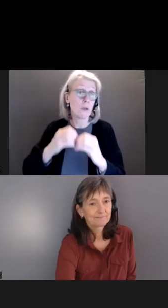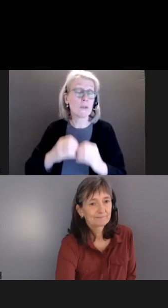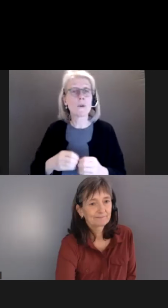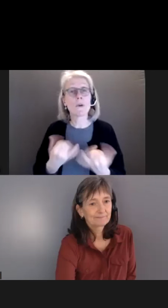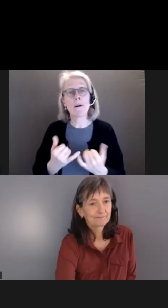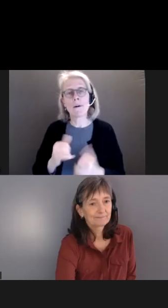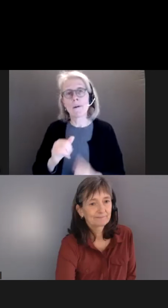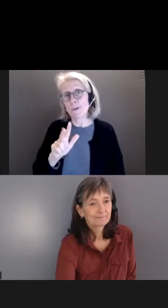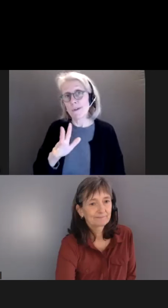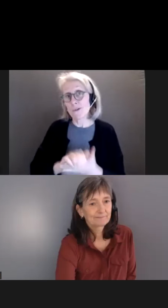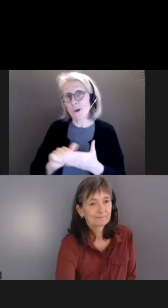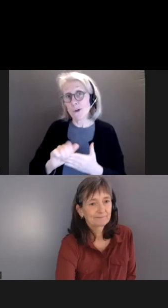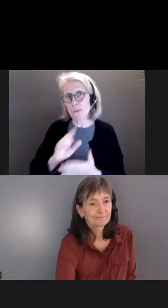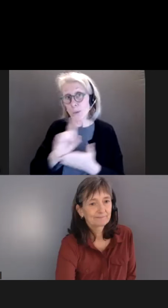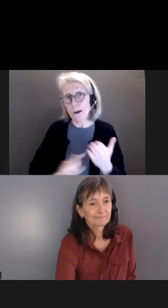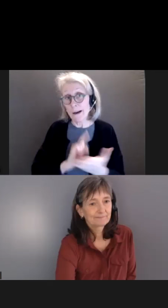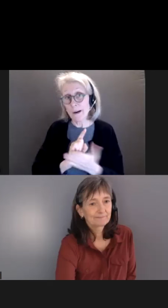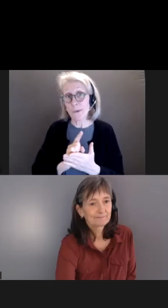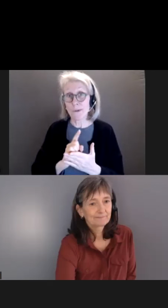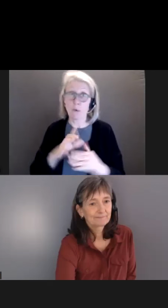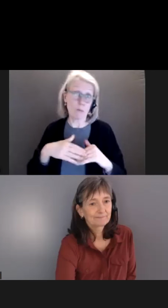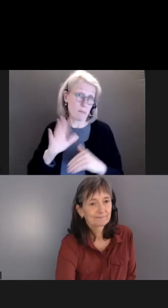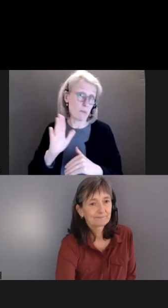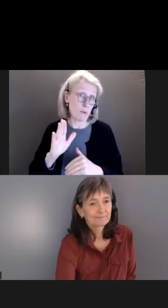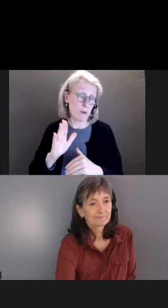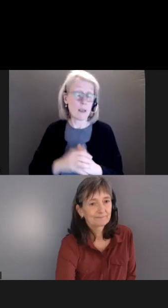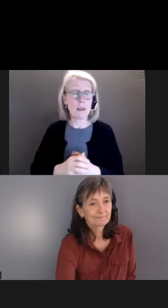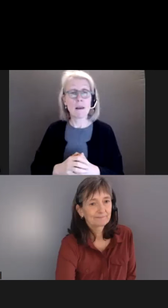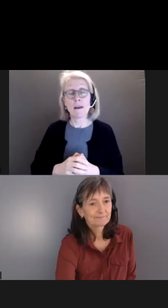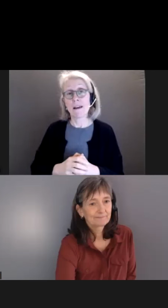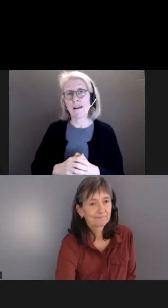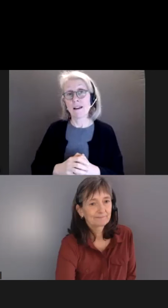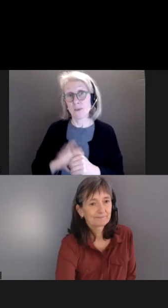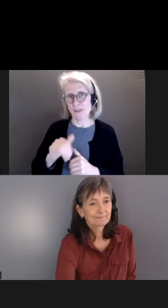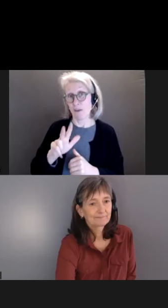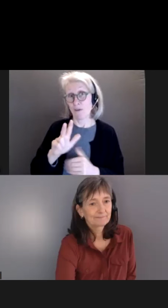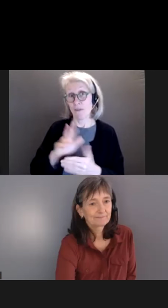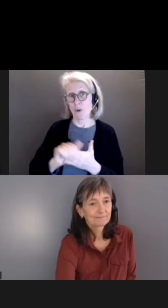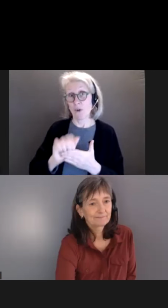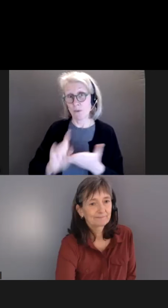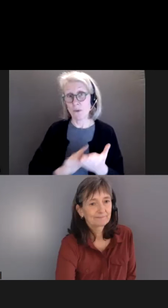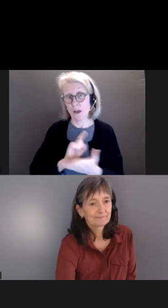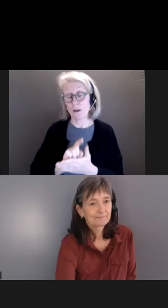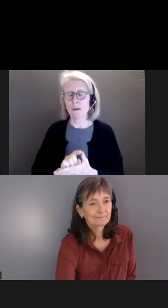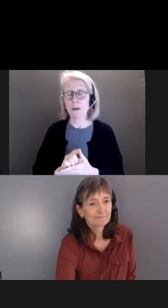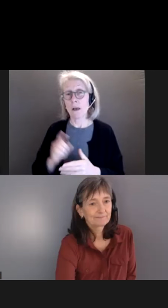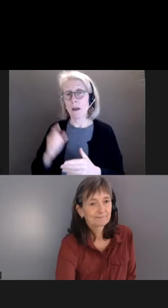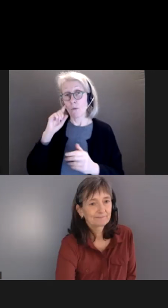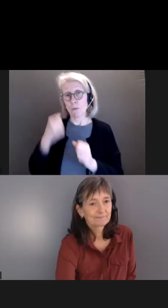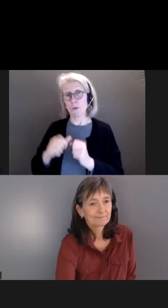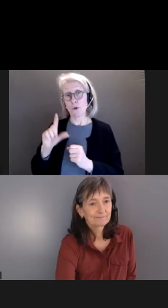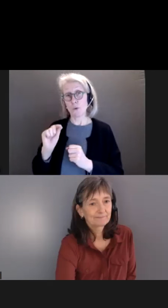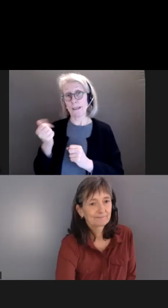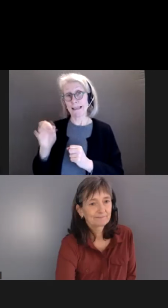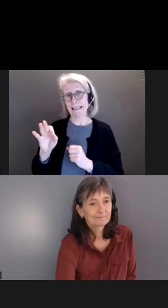be $35, if not higher, and based on an hourly rate of $35, the 2019 value of